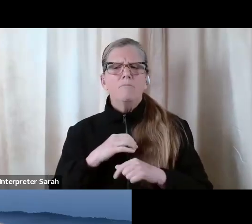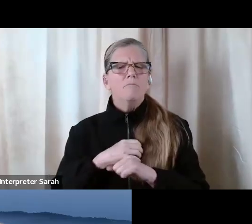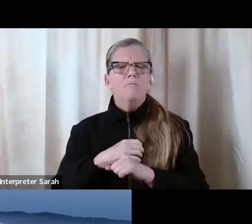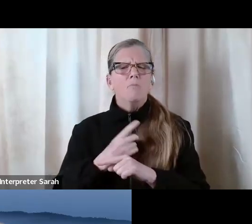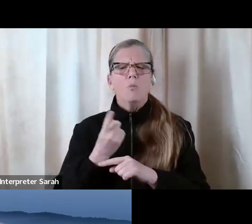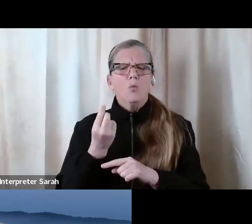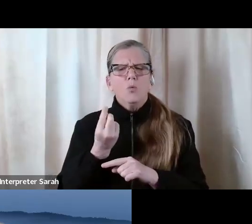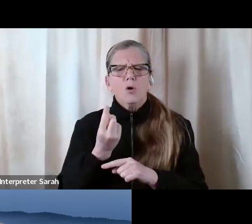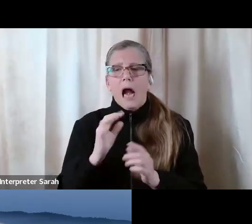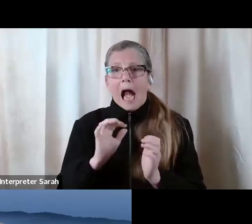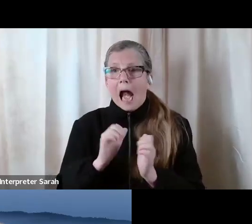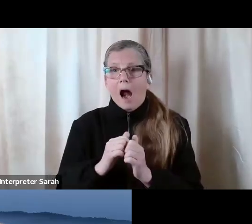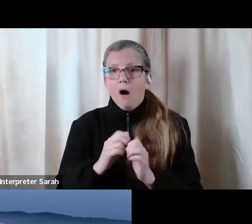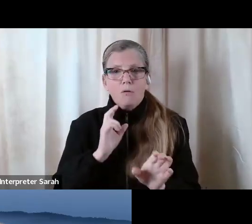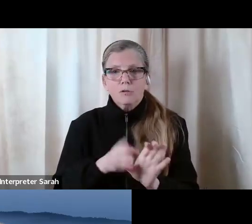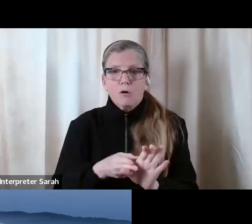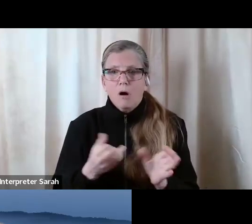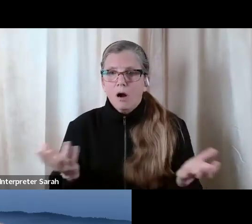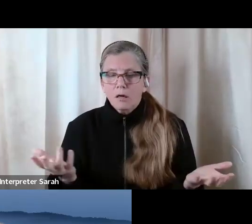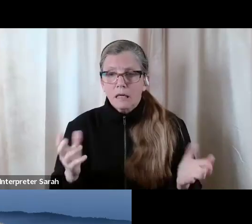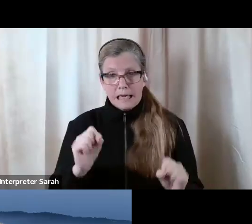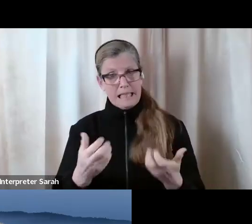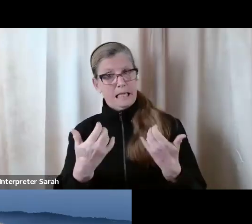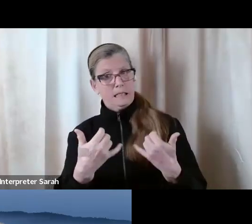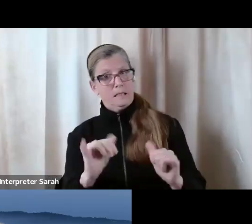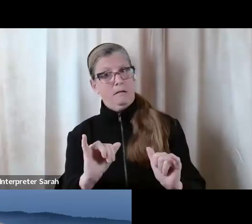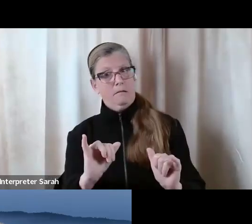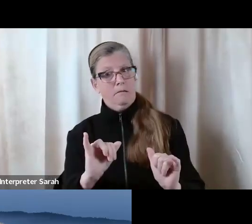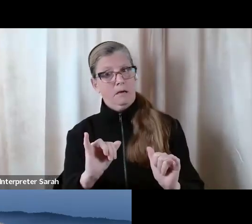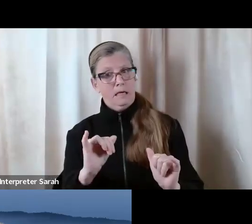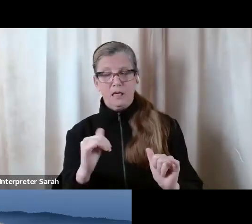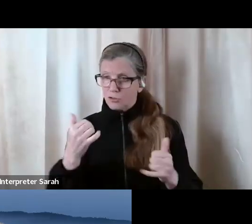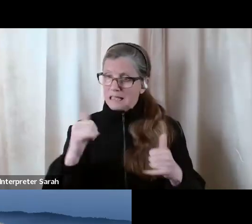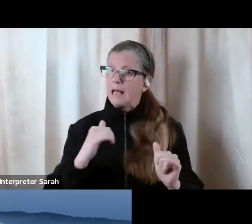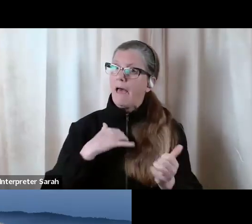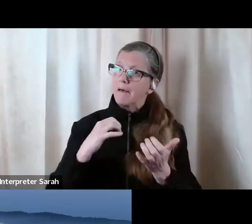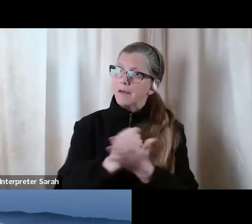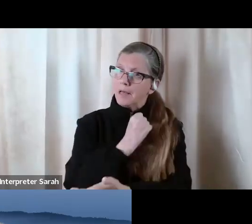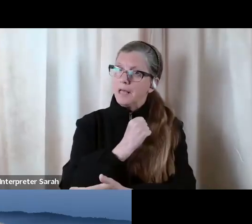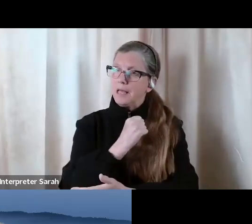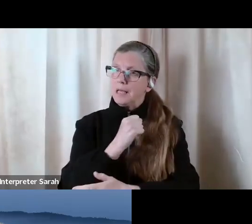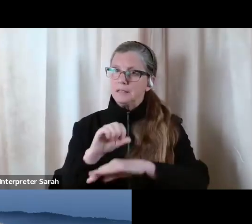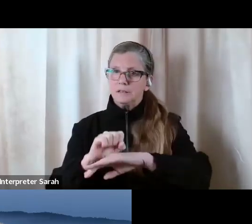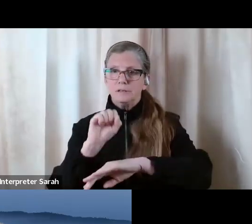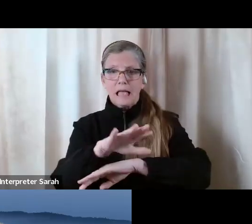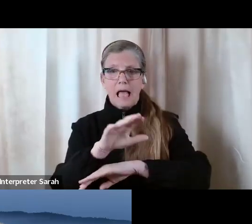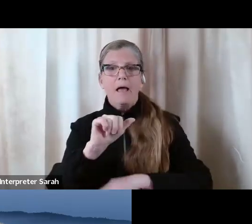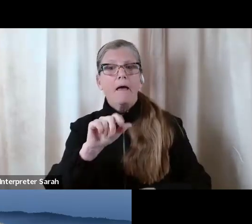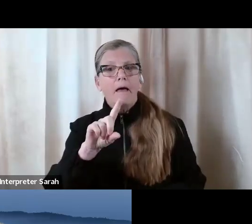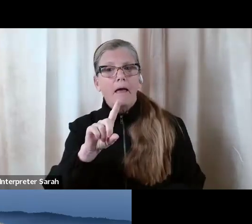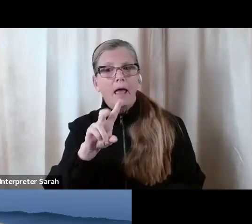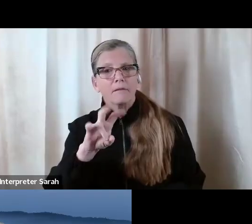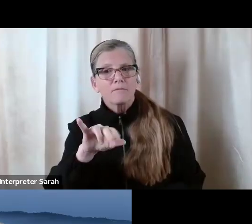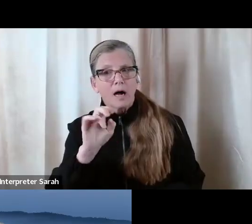to participate? Are they still able to submit an advice letter? Sure.